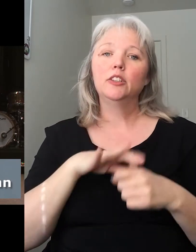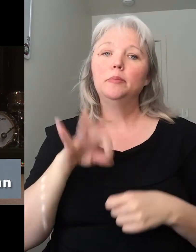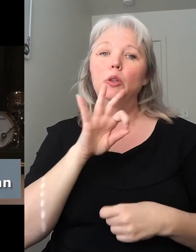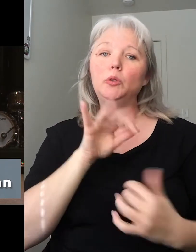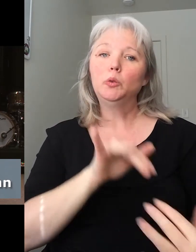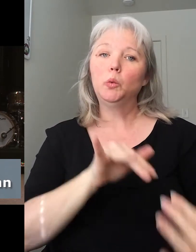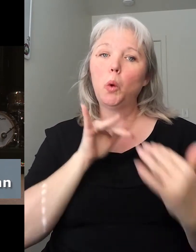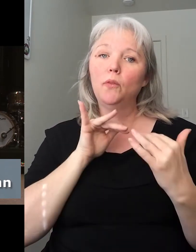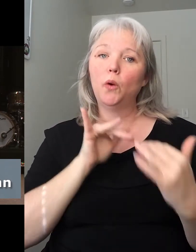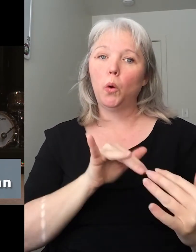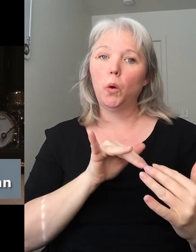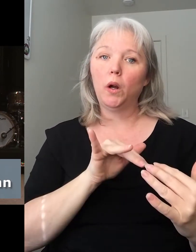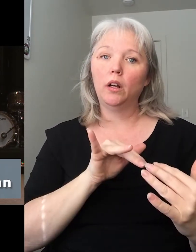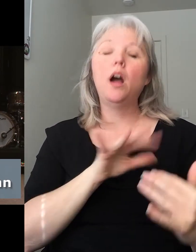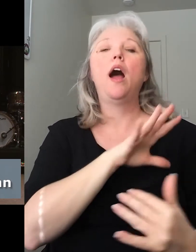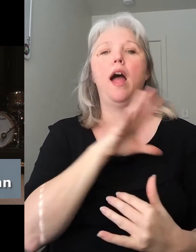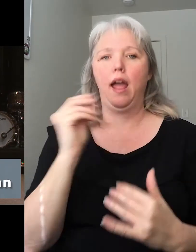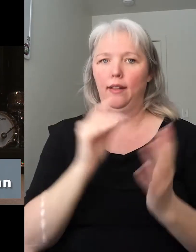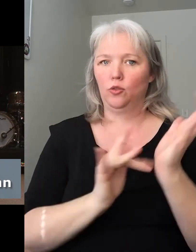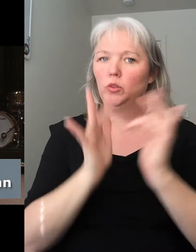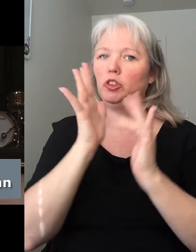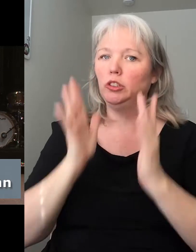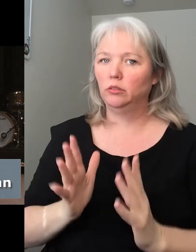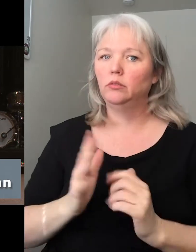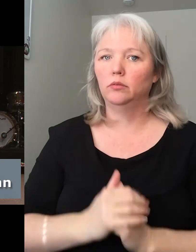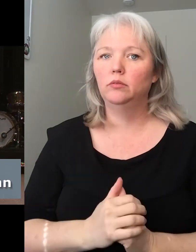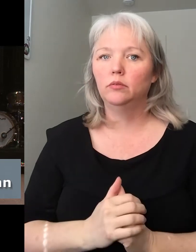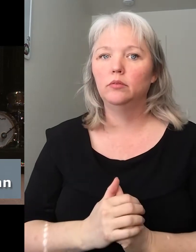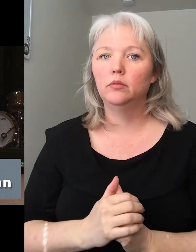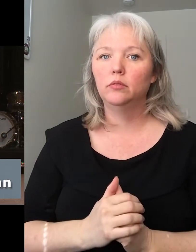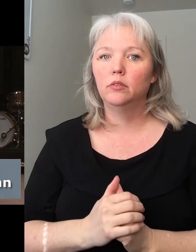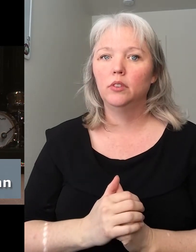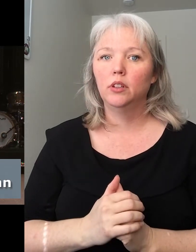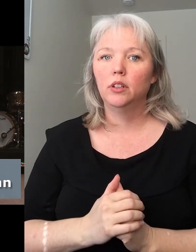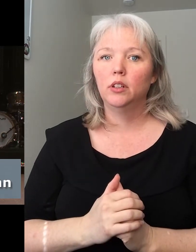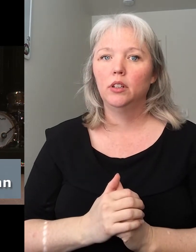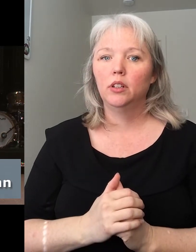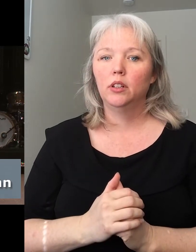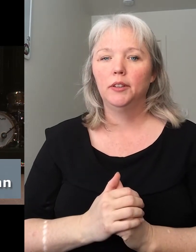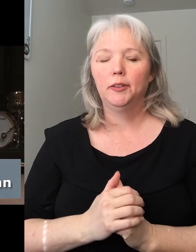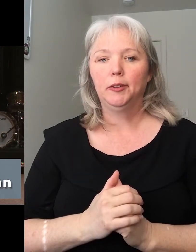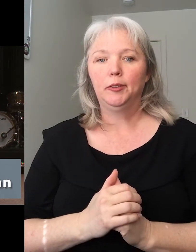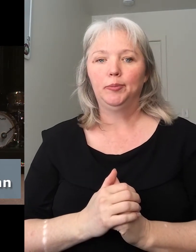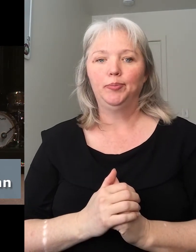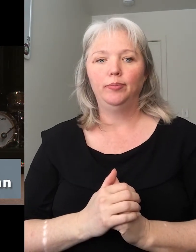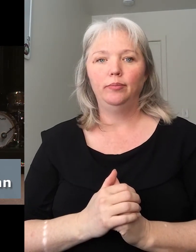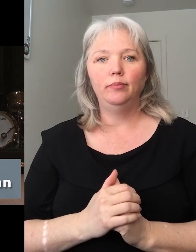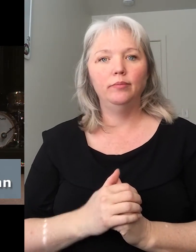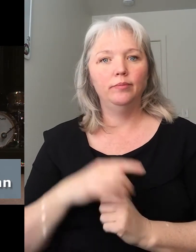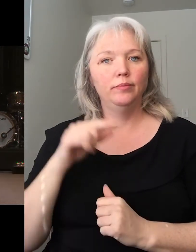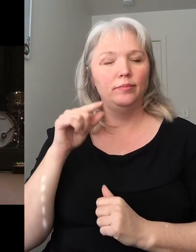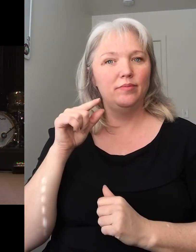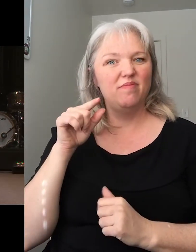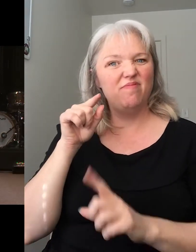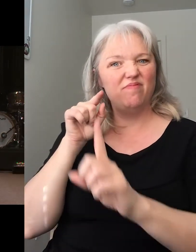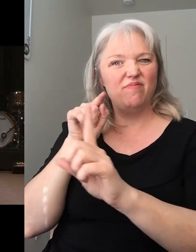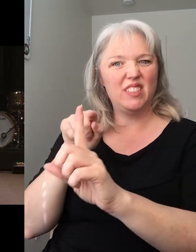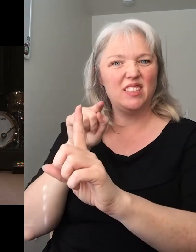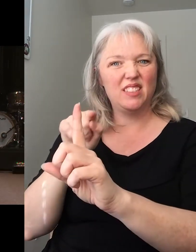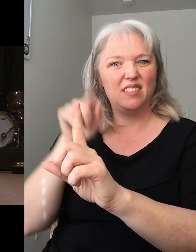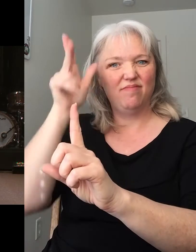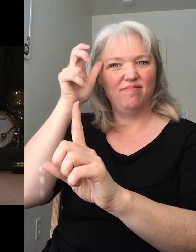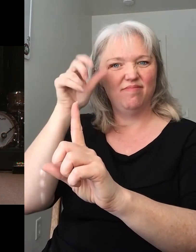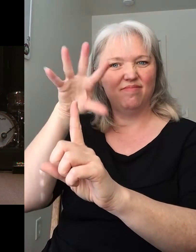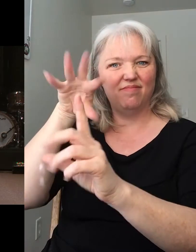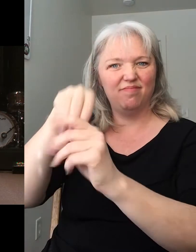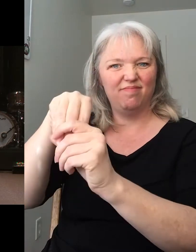Spiritual warfare and the Christian. This Gadarene demoniac appears right